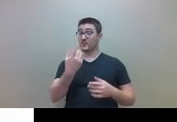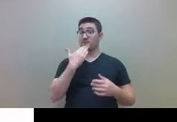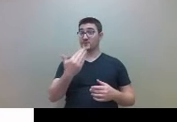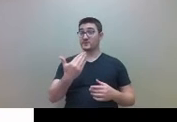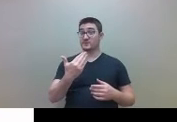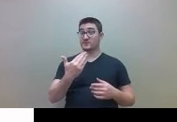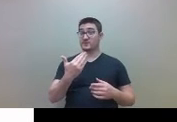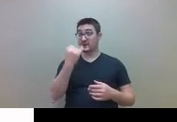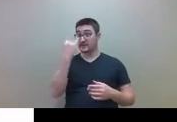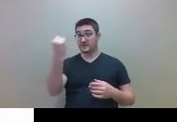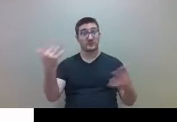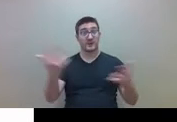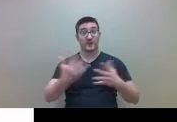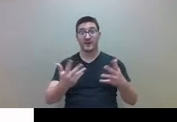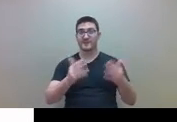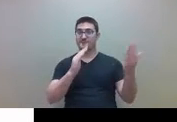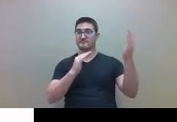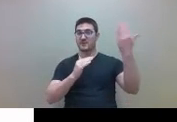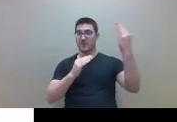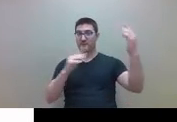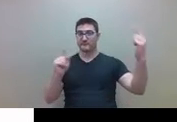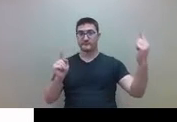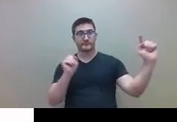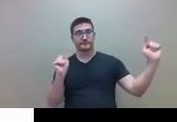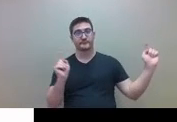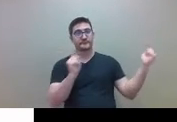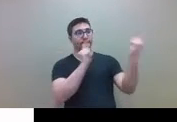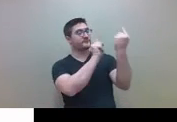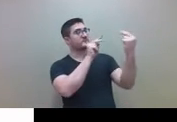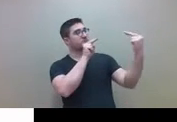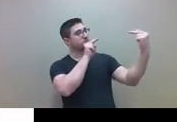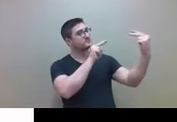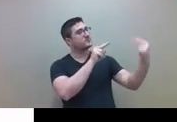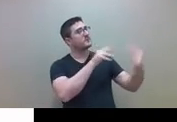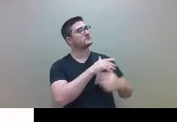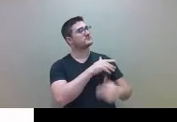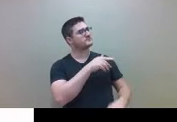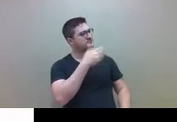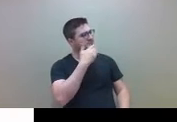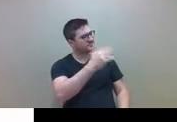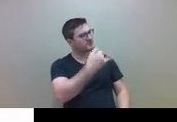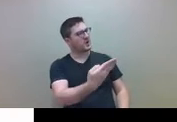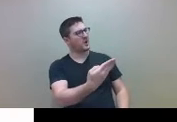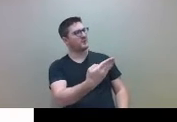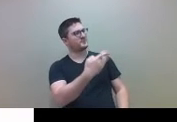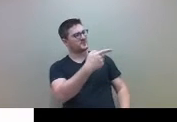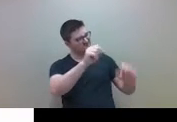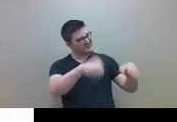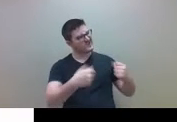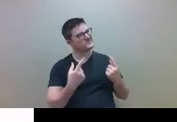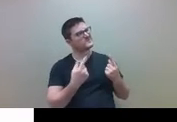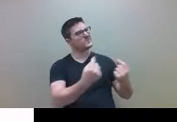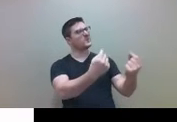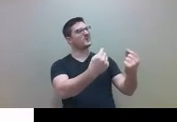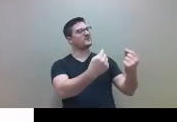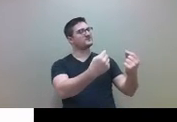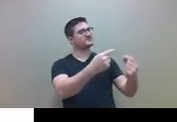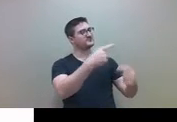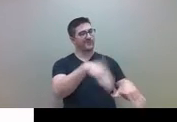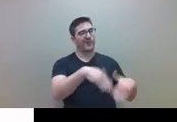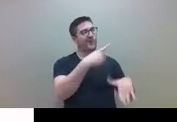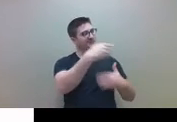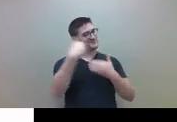and say, hey, you've got this. You're doing really well. You're, taking on this responsibility. You're